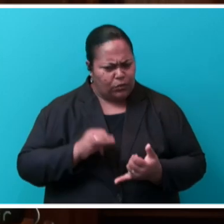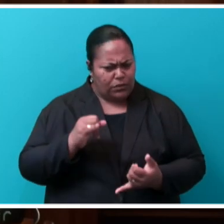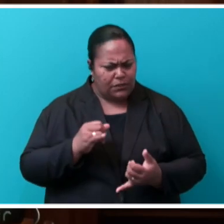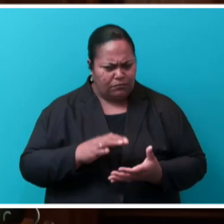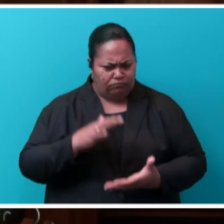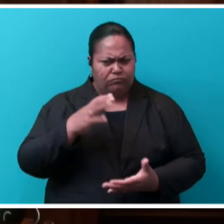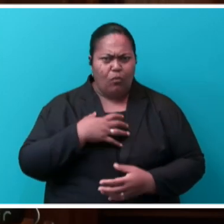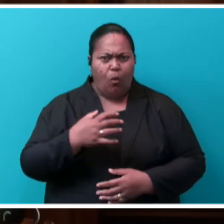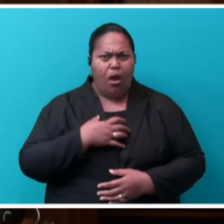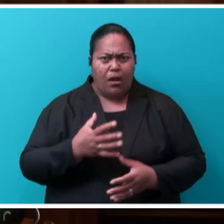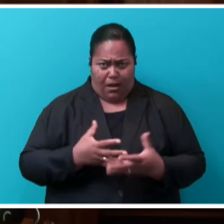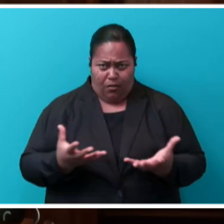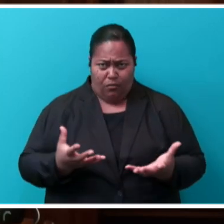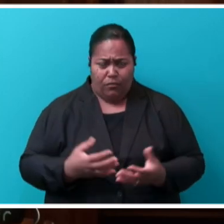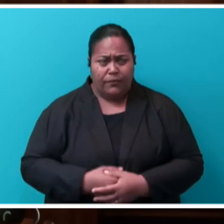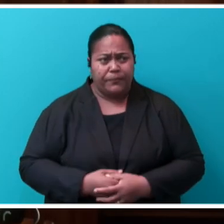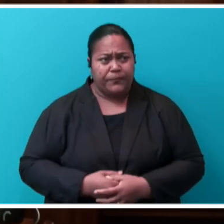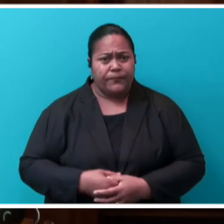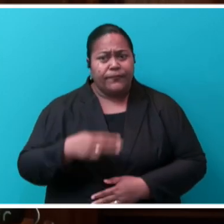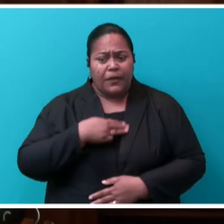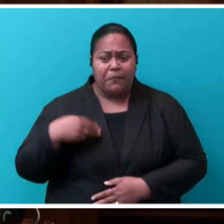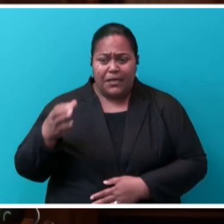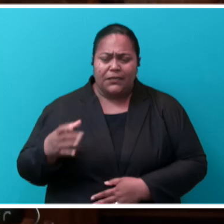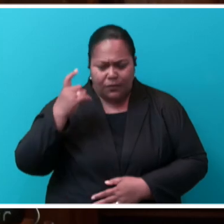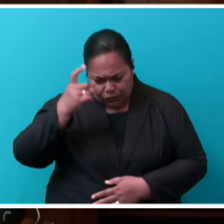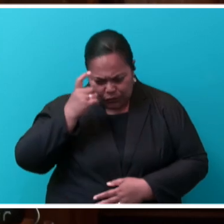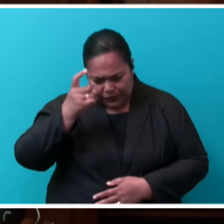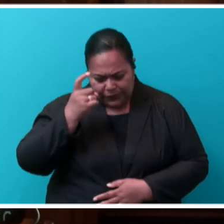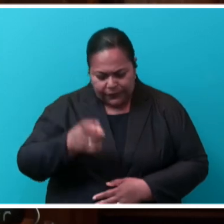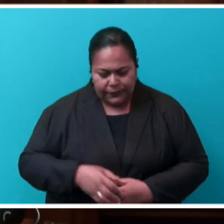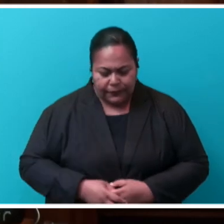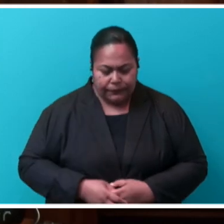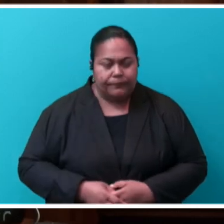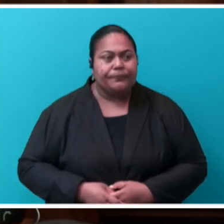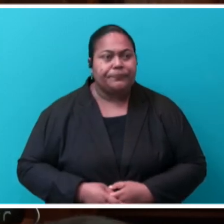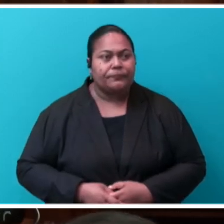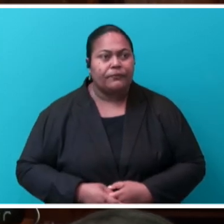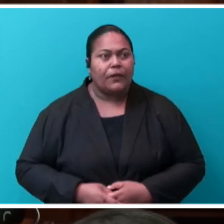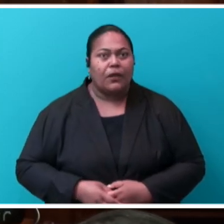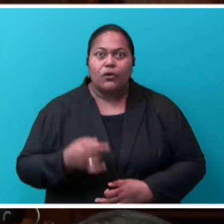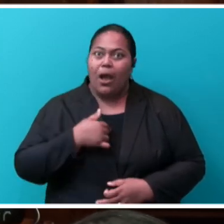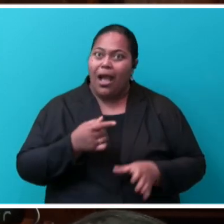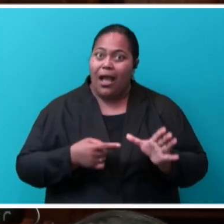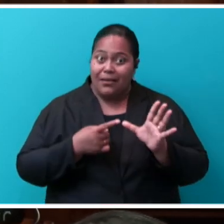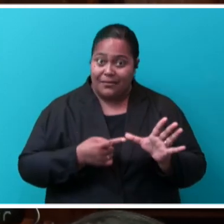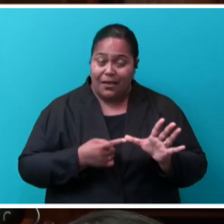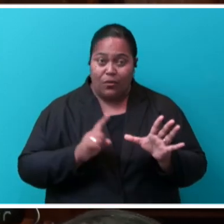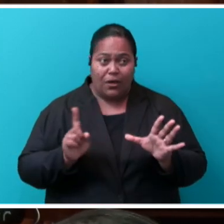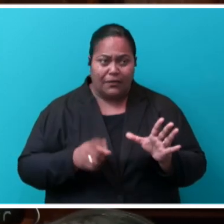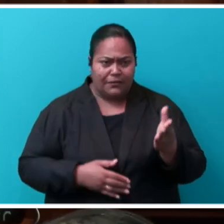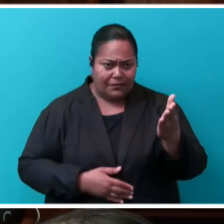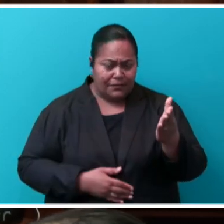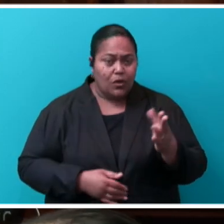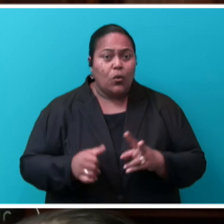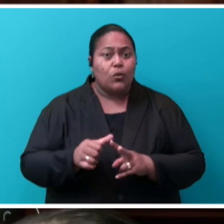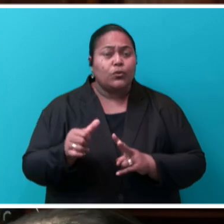was very concerned. So the answer to your question is also